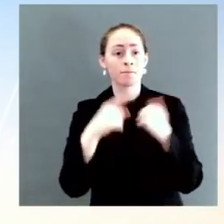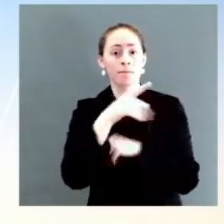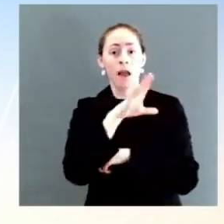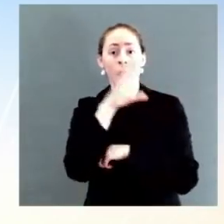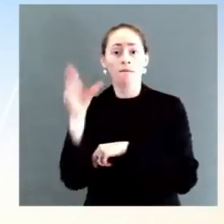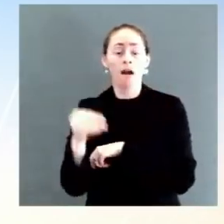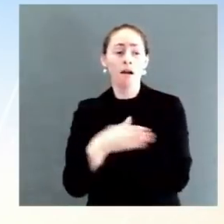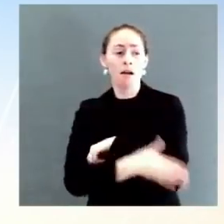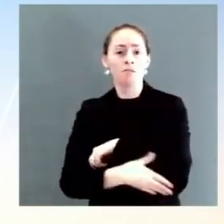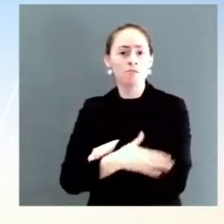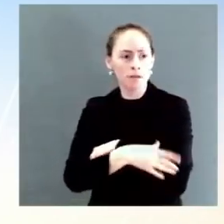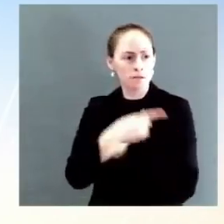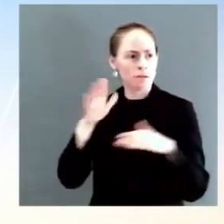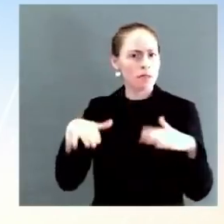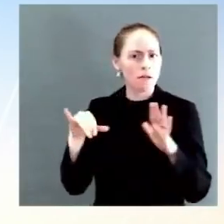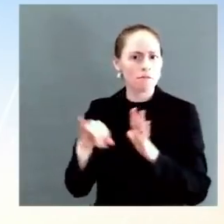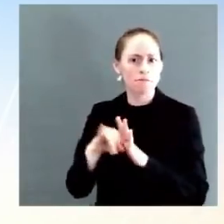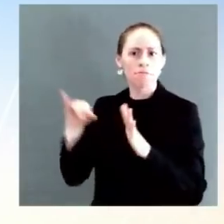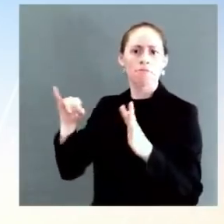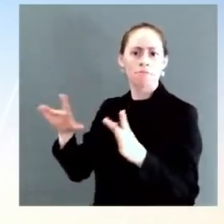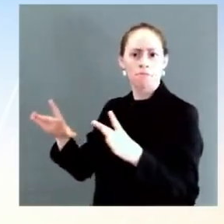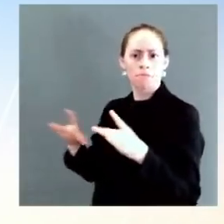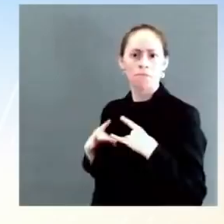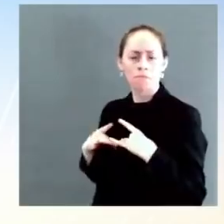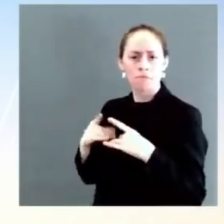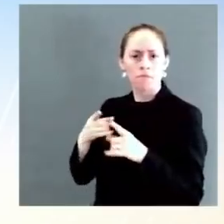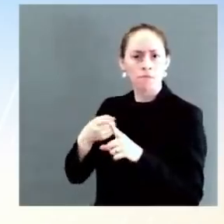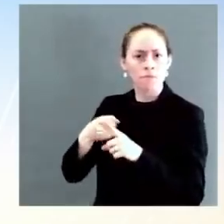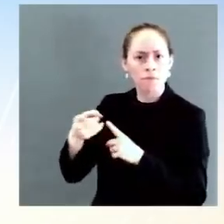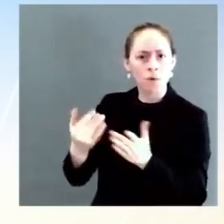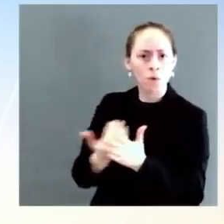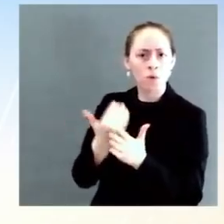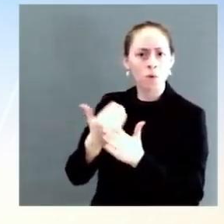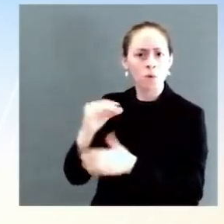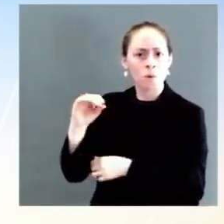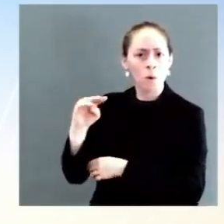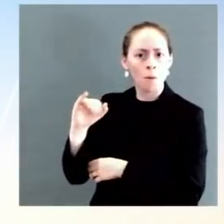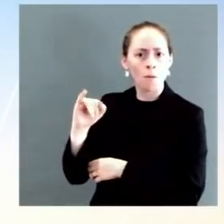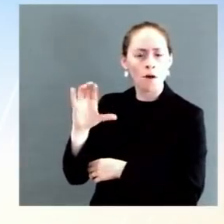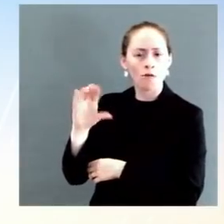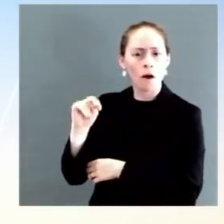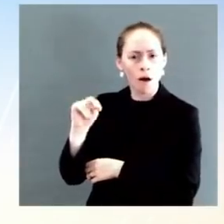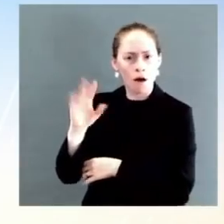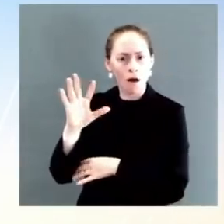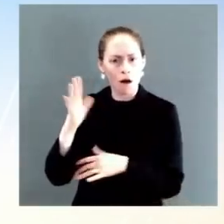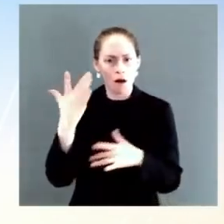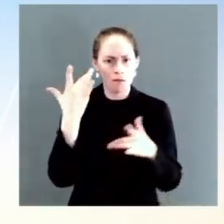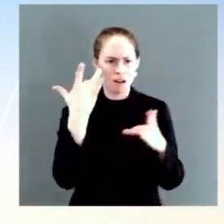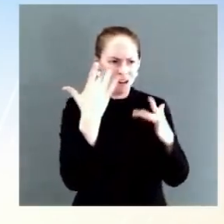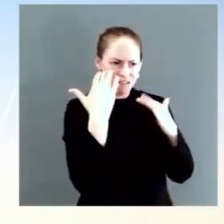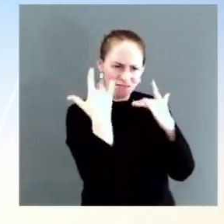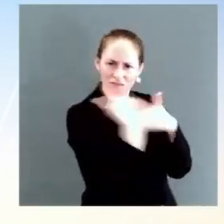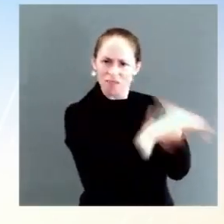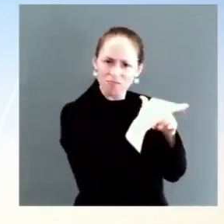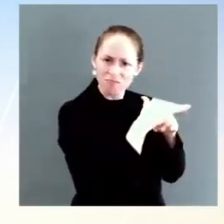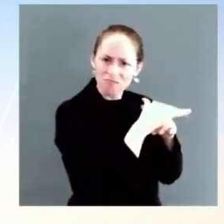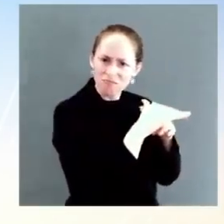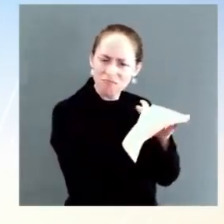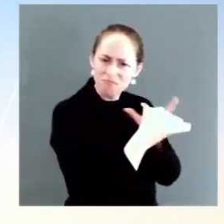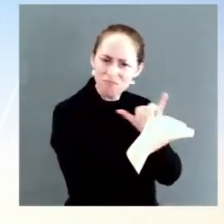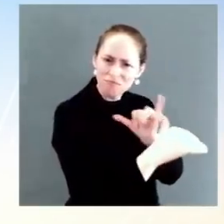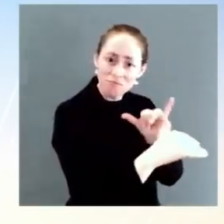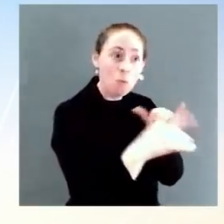other countries, the United Kingdom, Netherlands, Italy, Germany, where the variant has been found. Is the administration